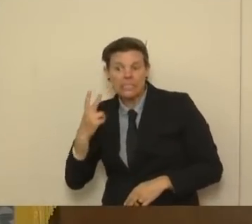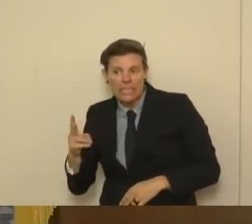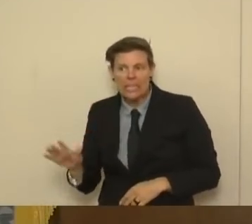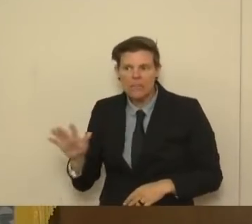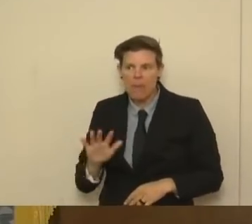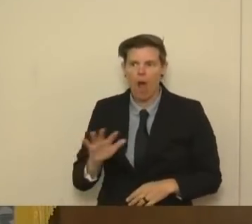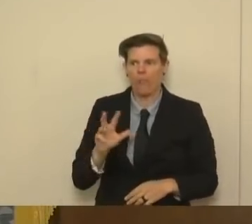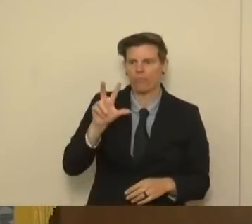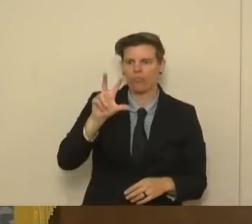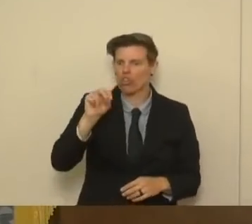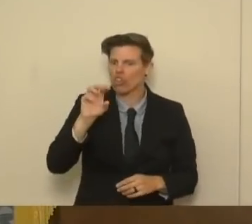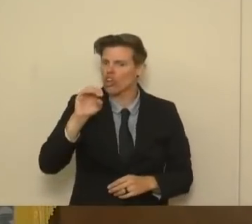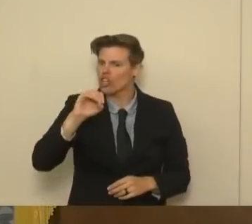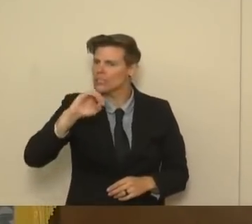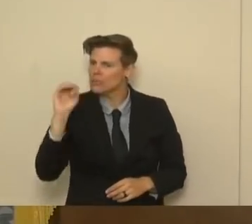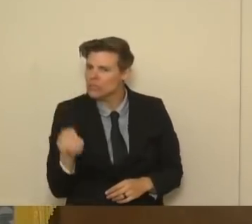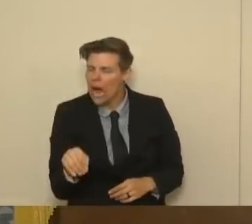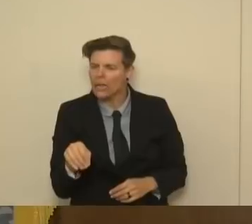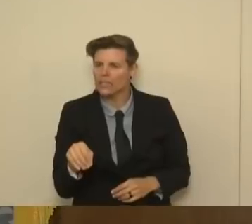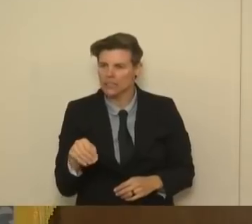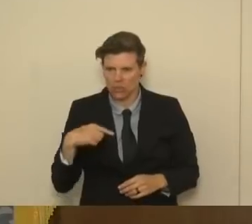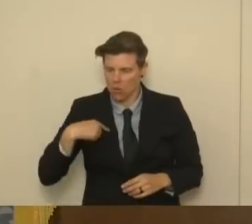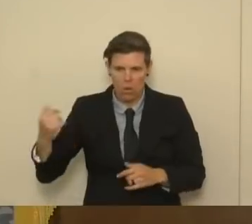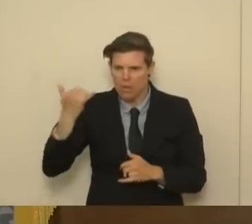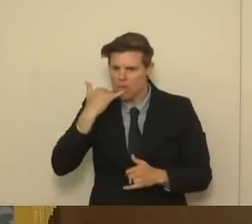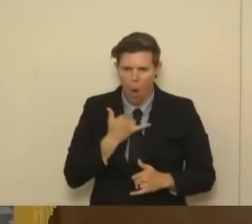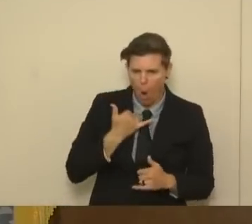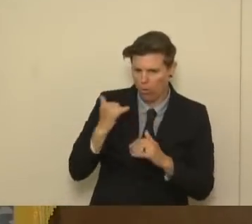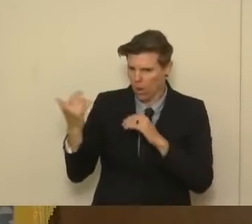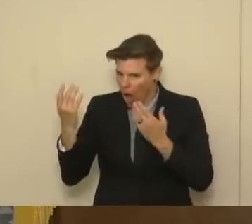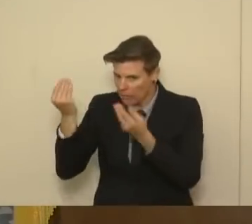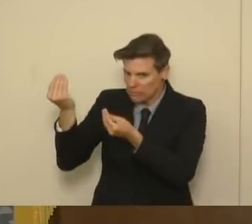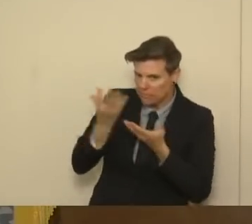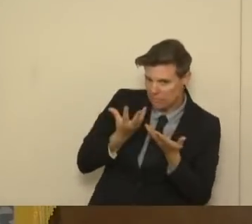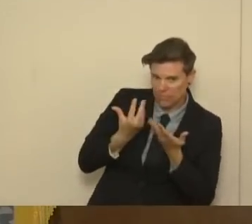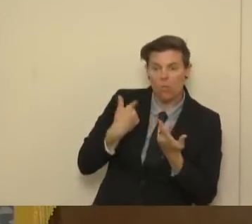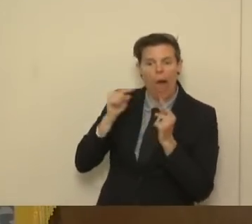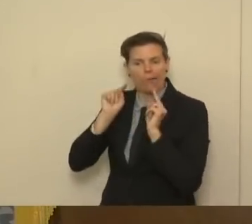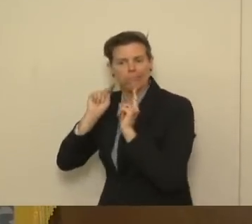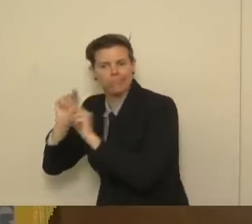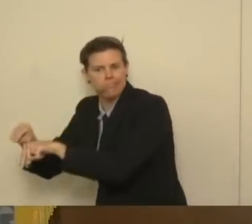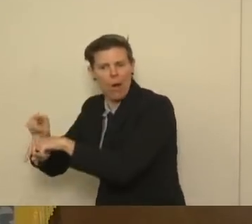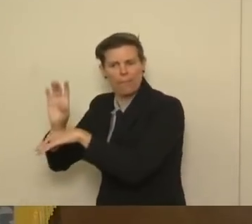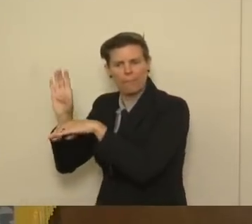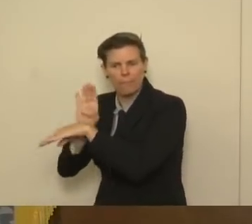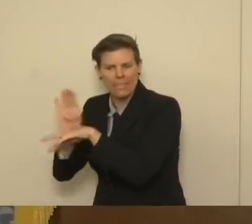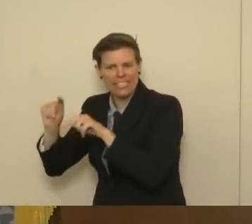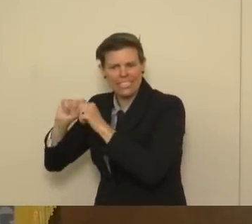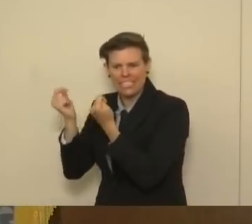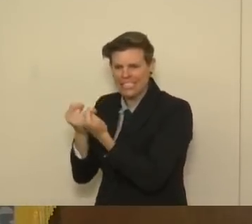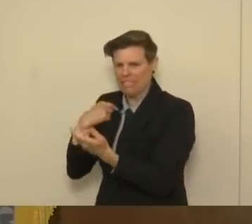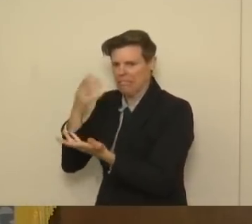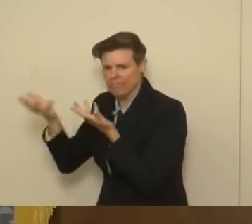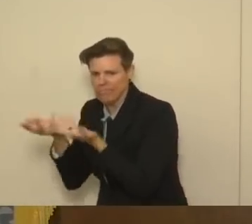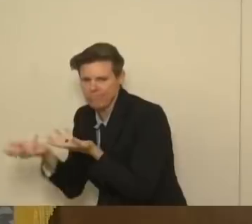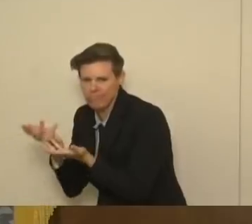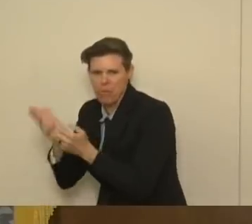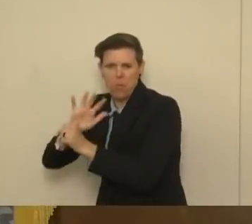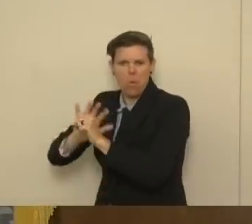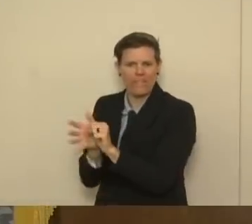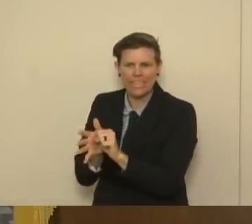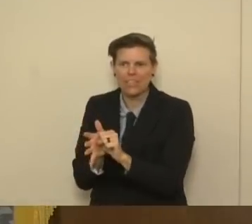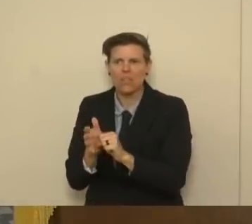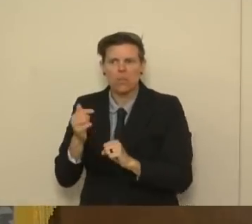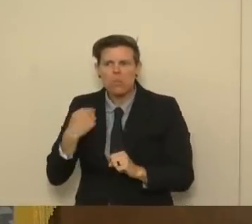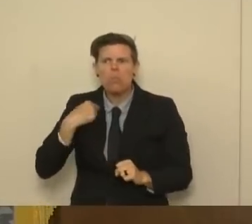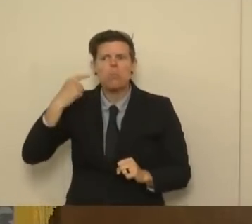30% of our rapid responses are in businesses and organizations that represent southeastern or southern counties.